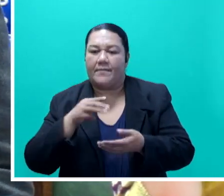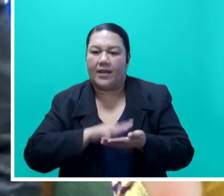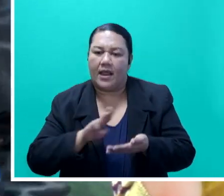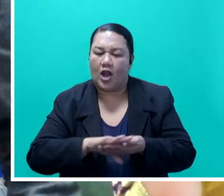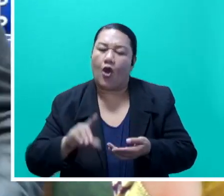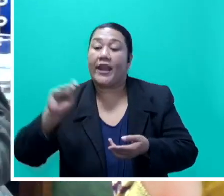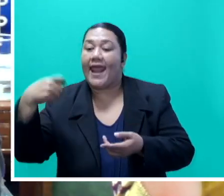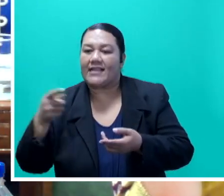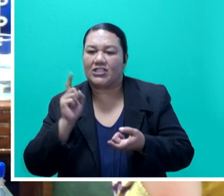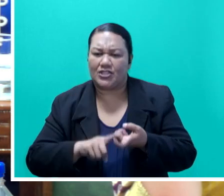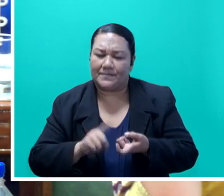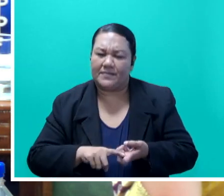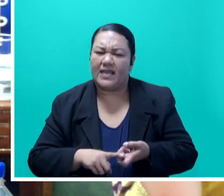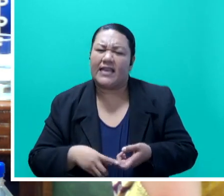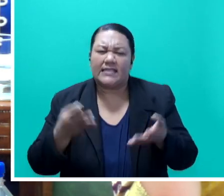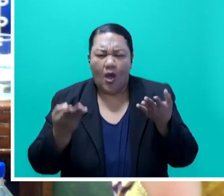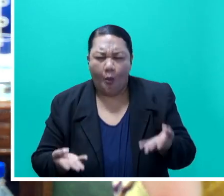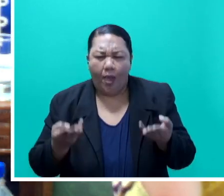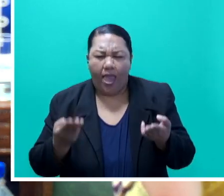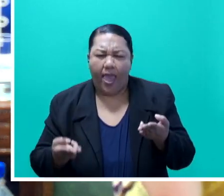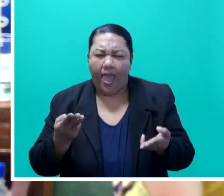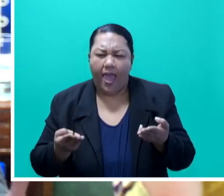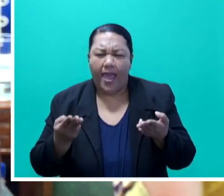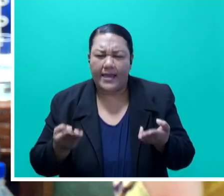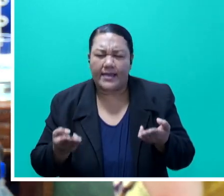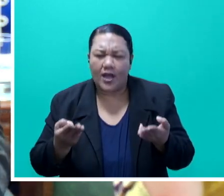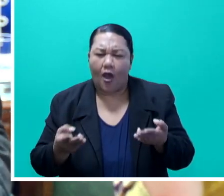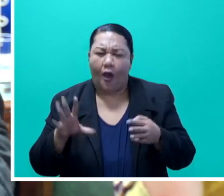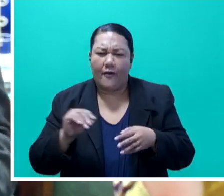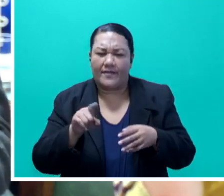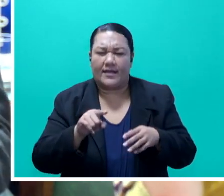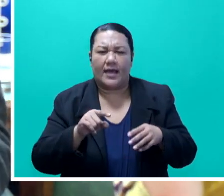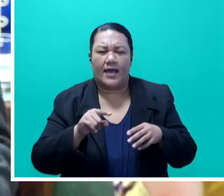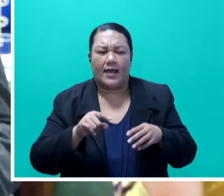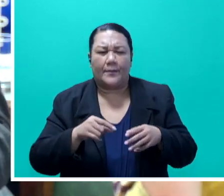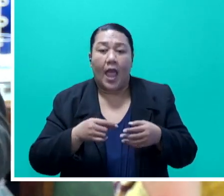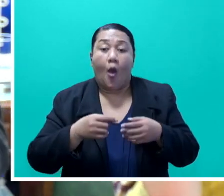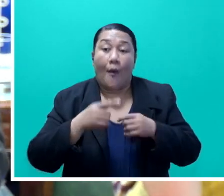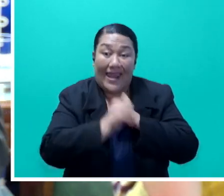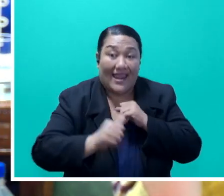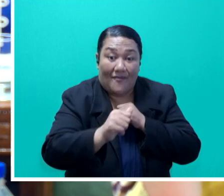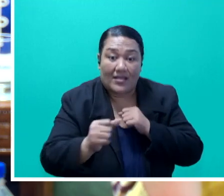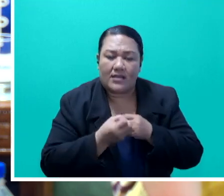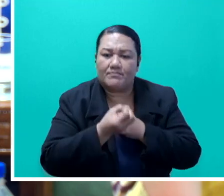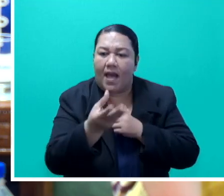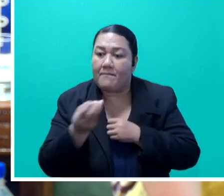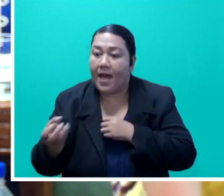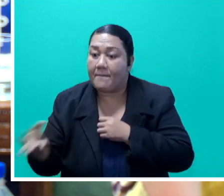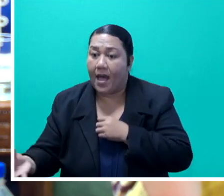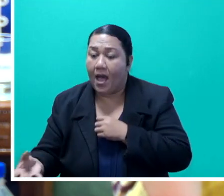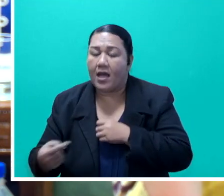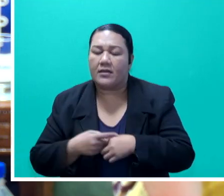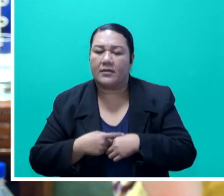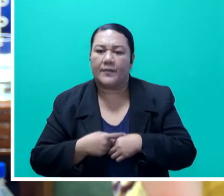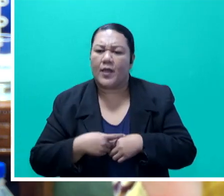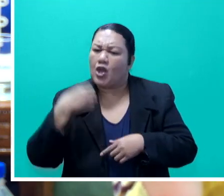say. There's a weighing of these issues. In the same way we've said to the ADB, we no longer can give the road works to